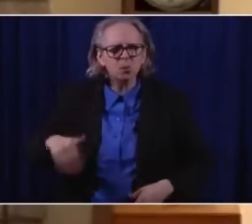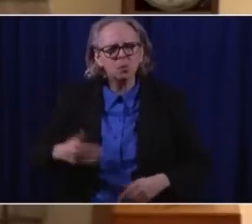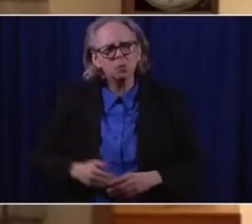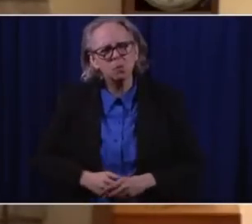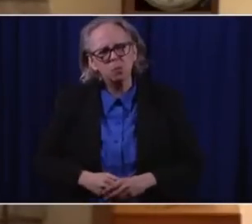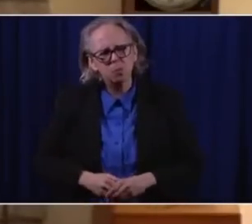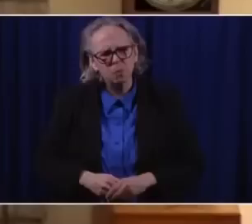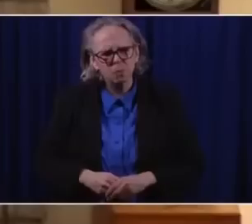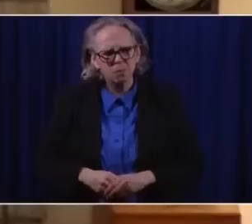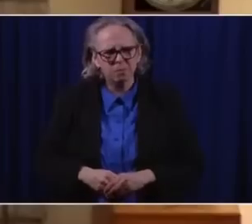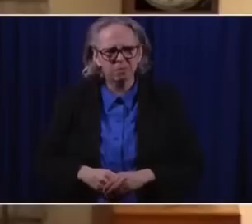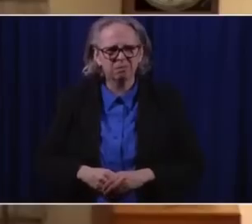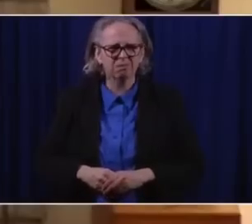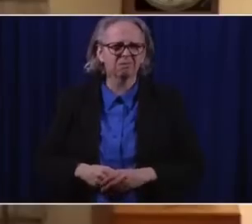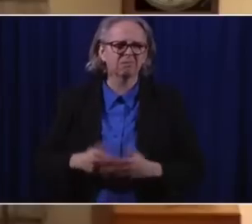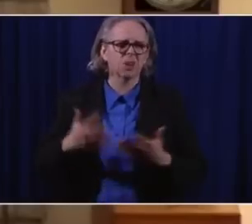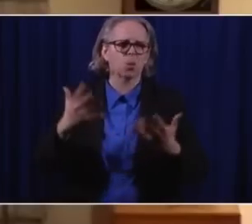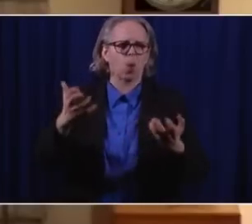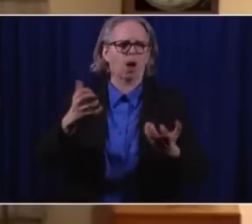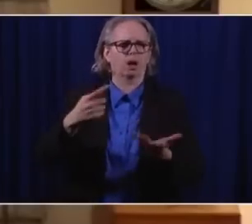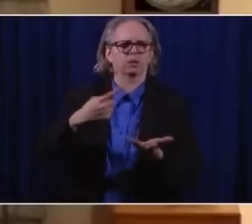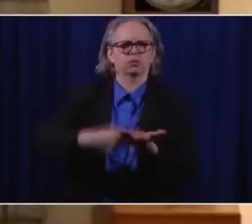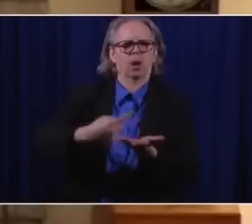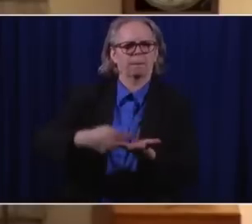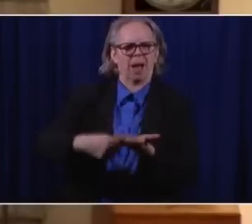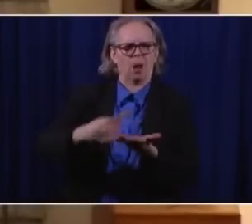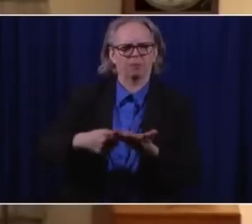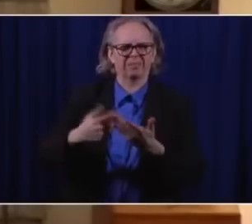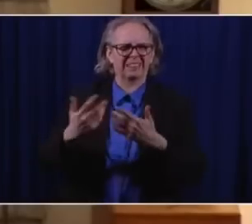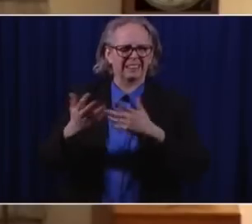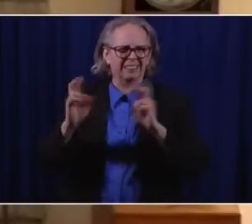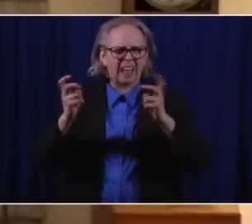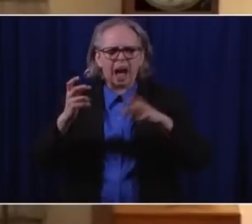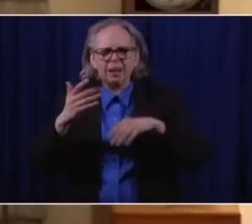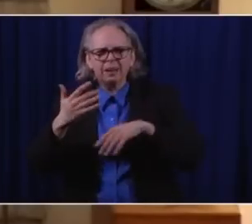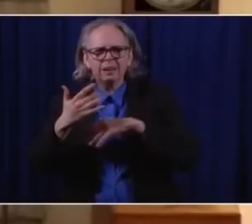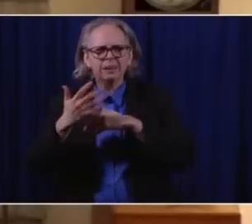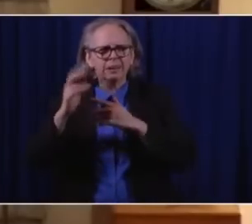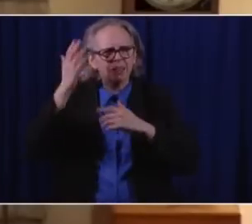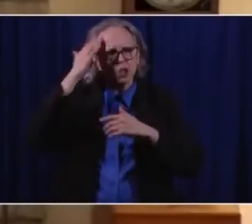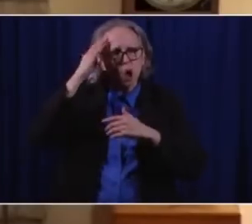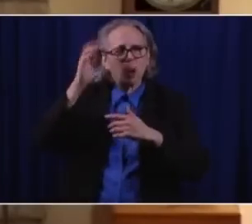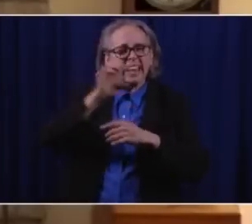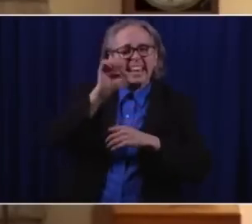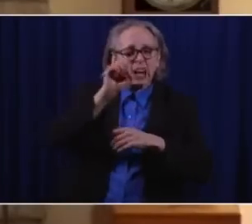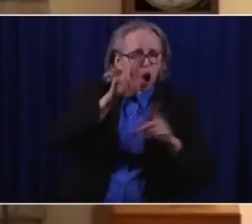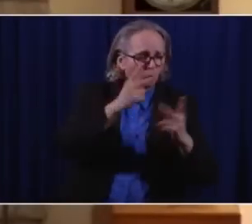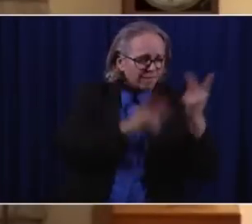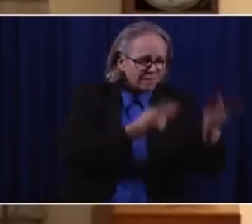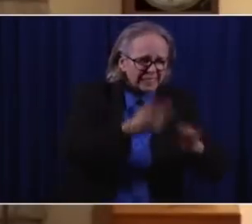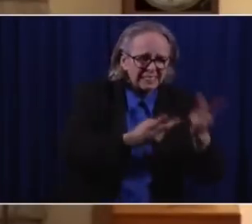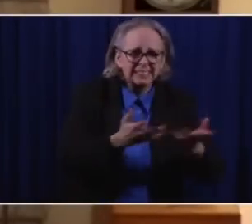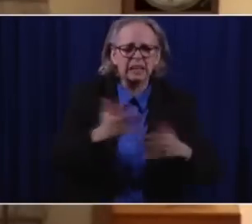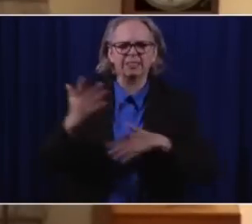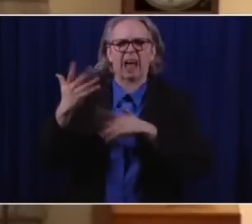indicator, which is emergency room visits with COVID-19. This chart shows the COVID-19